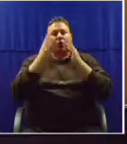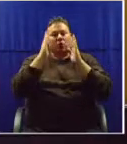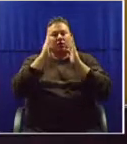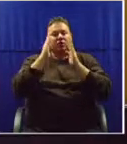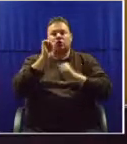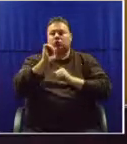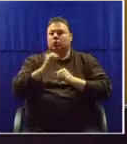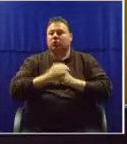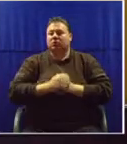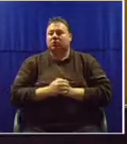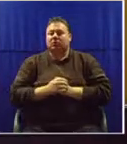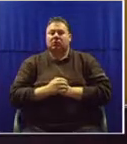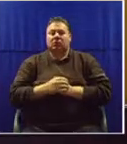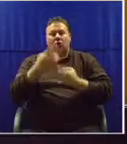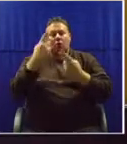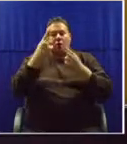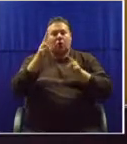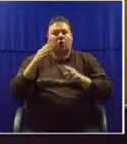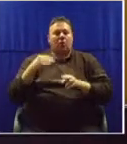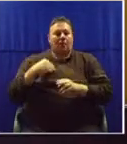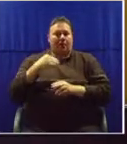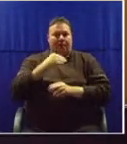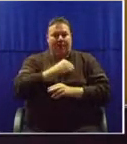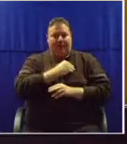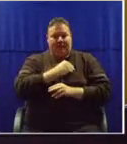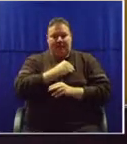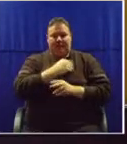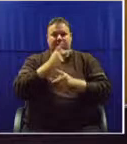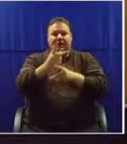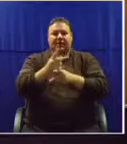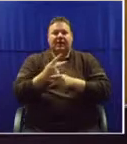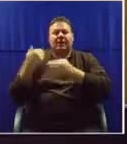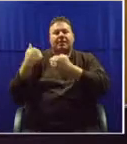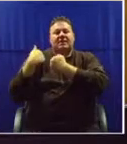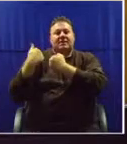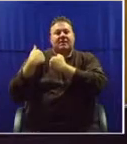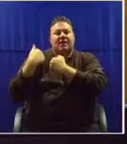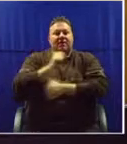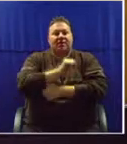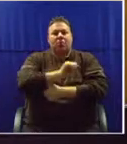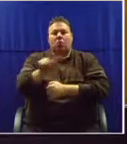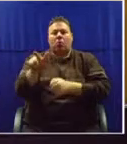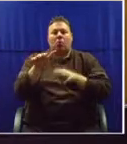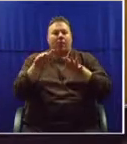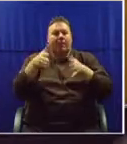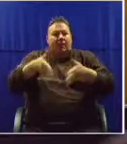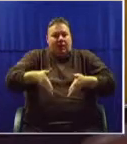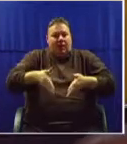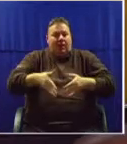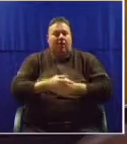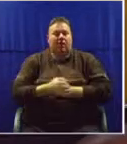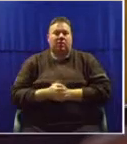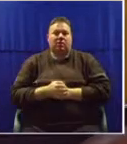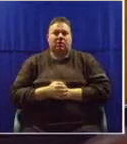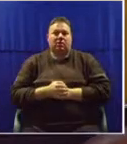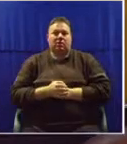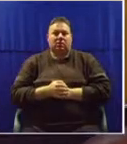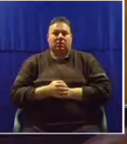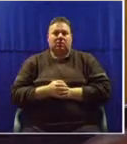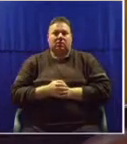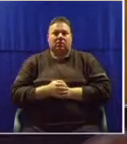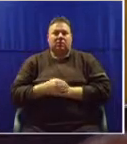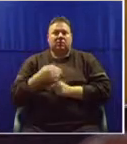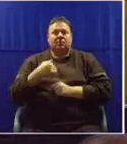Honorable members, in the interest of safety for all present in the chamber, may